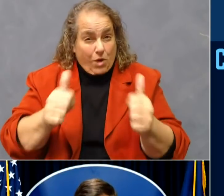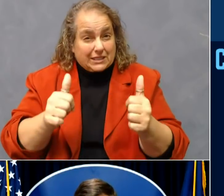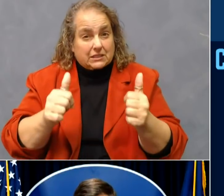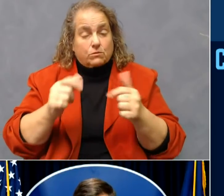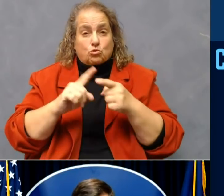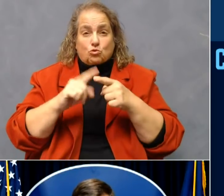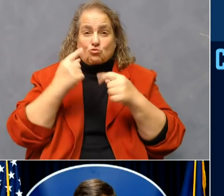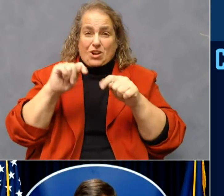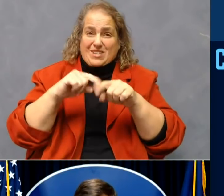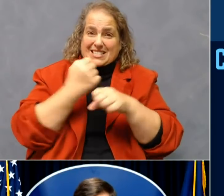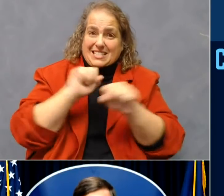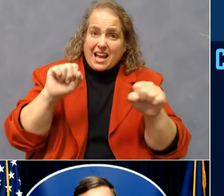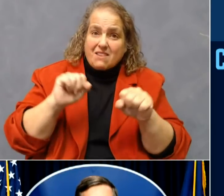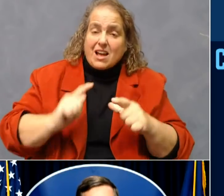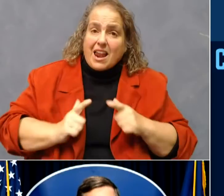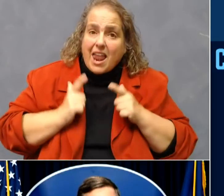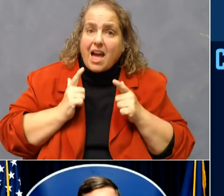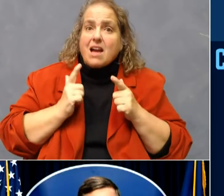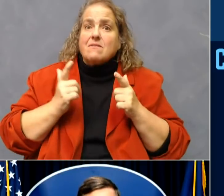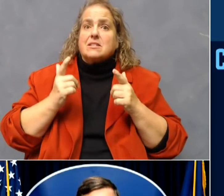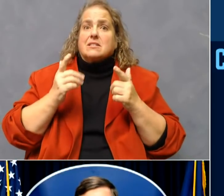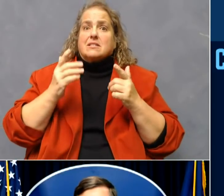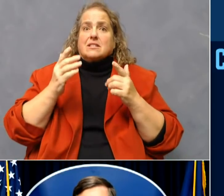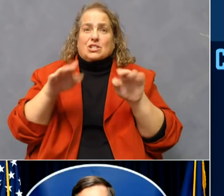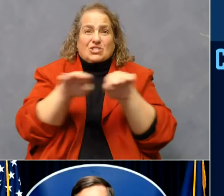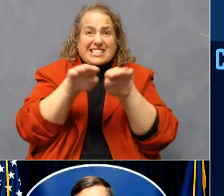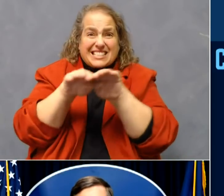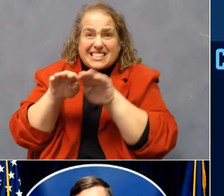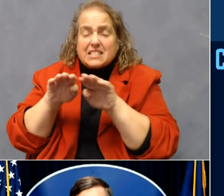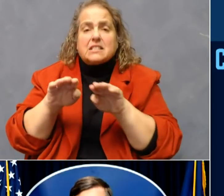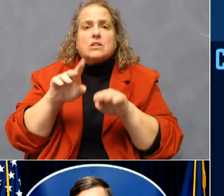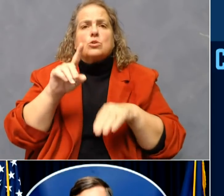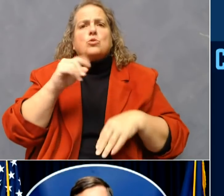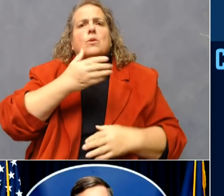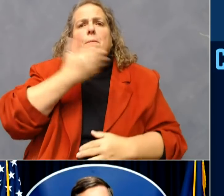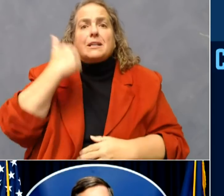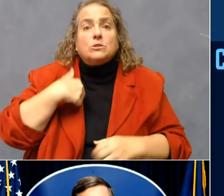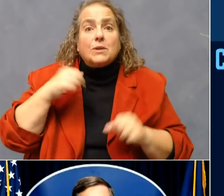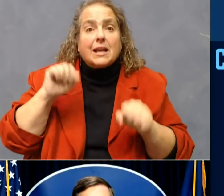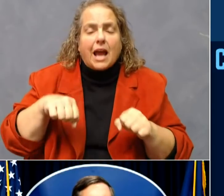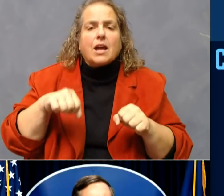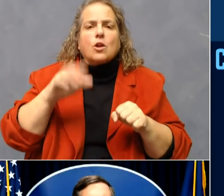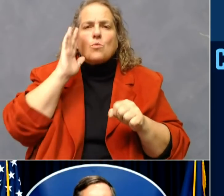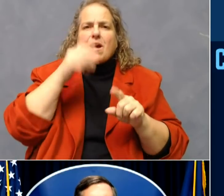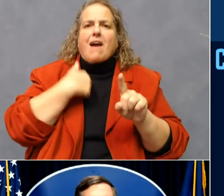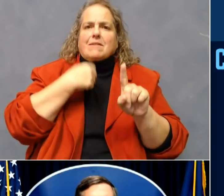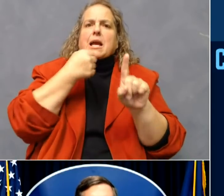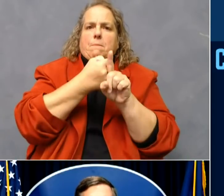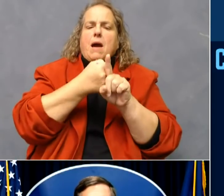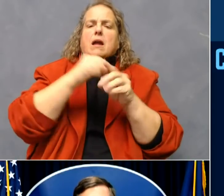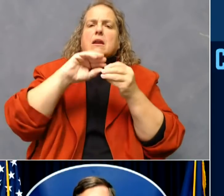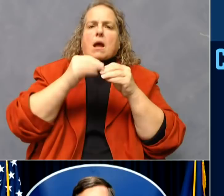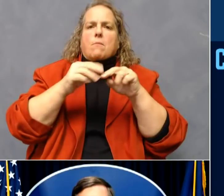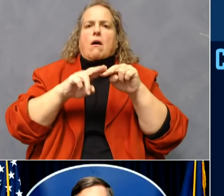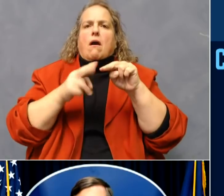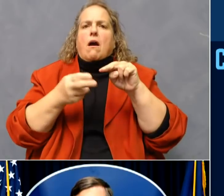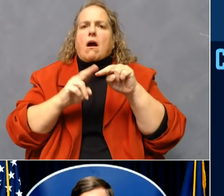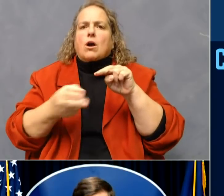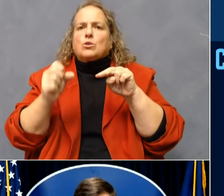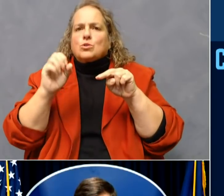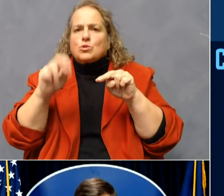starts impacting this soon. With the incubation period, it can take at least 14 days to start